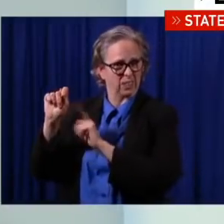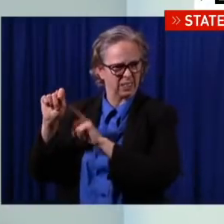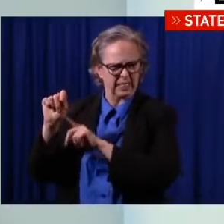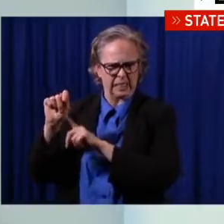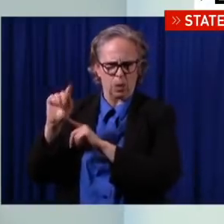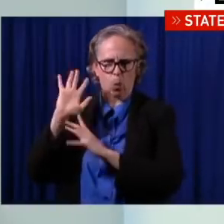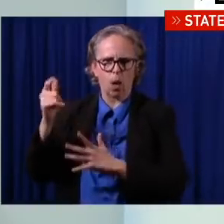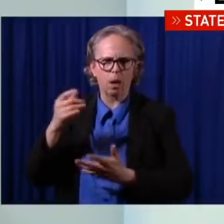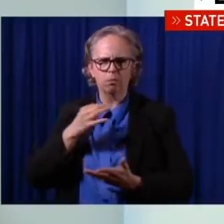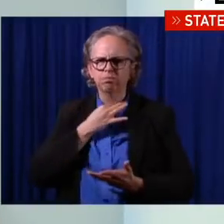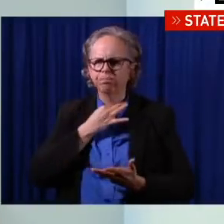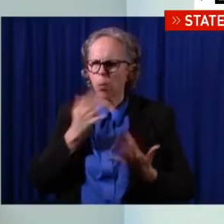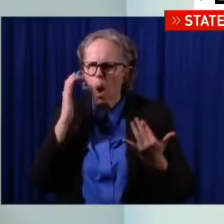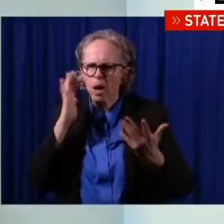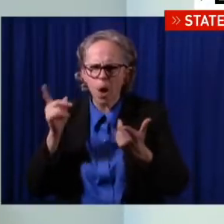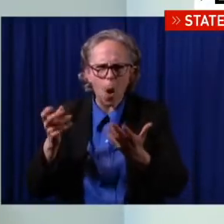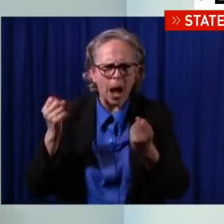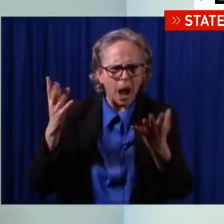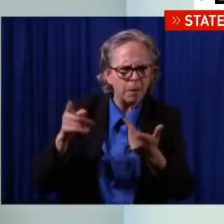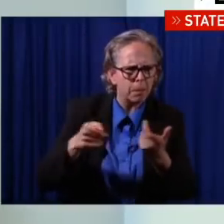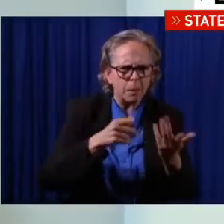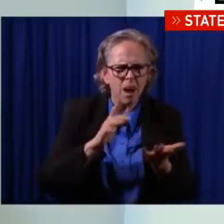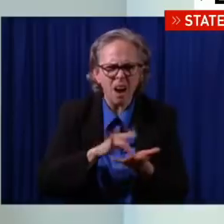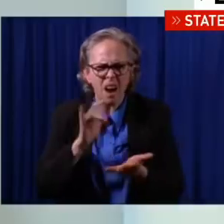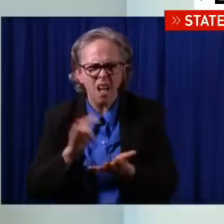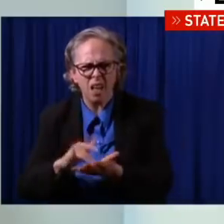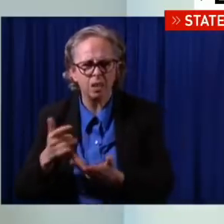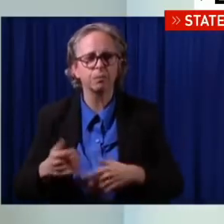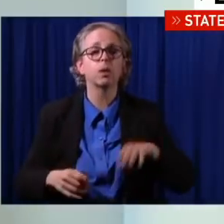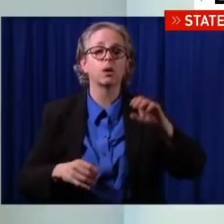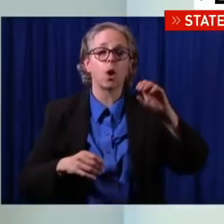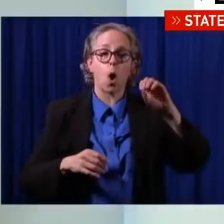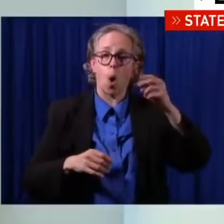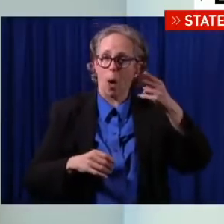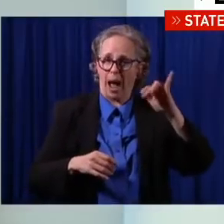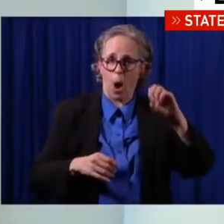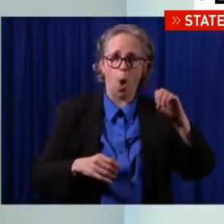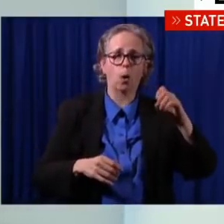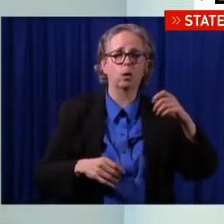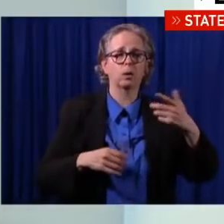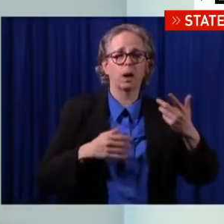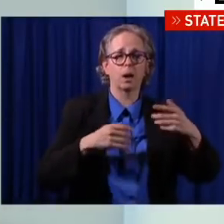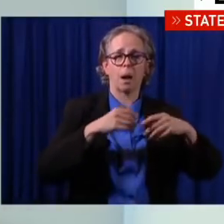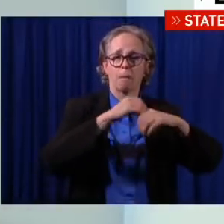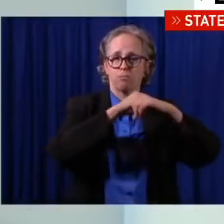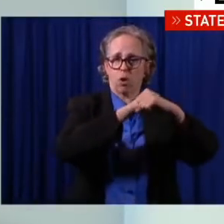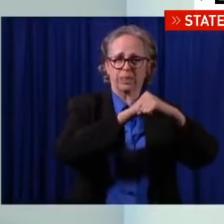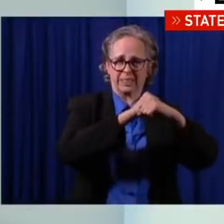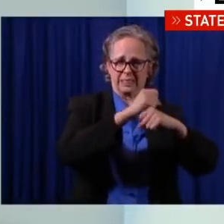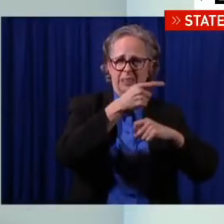ohioprotects.org. Also, insurance-related fraud claims can be